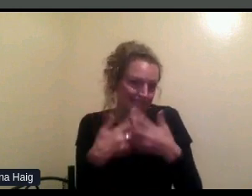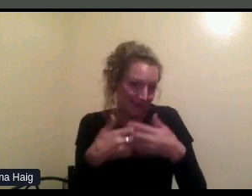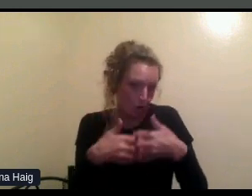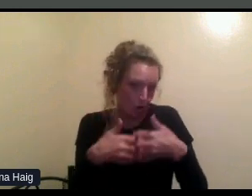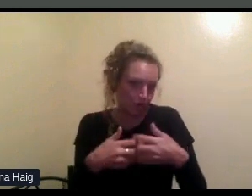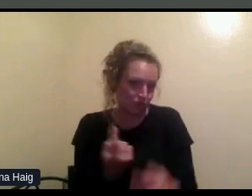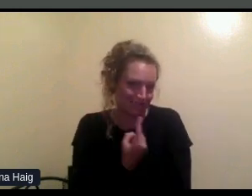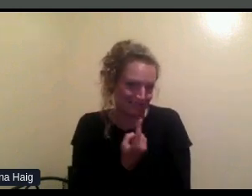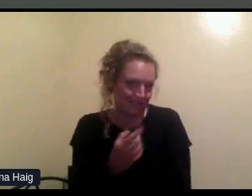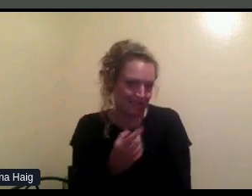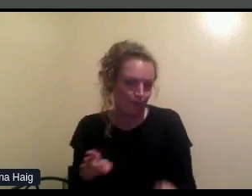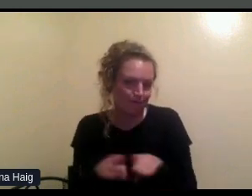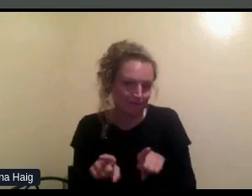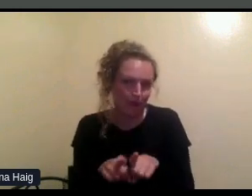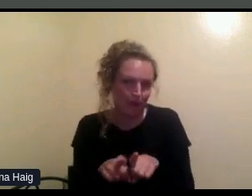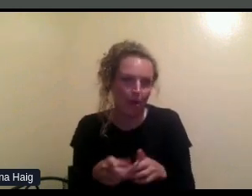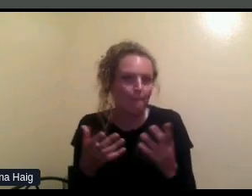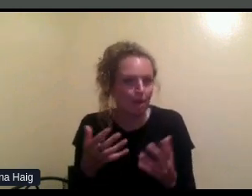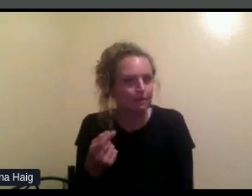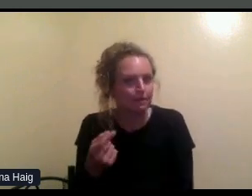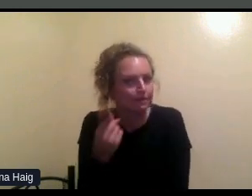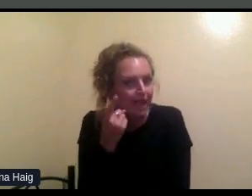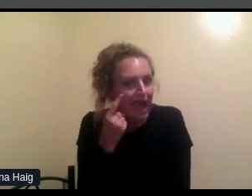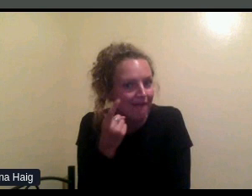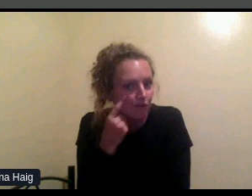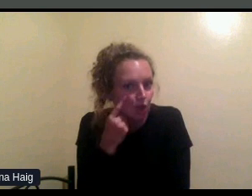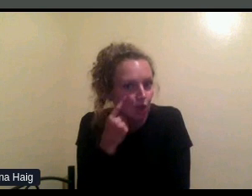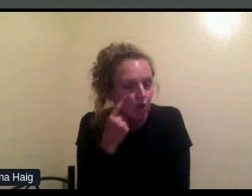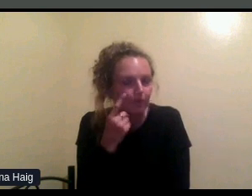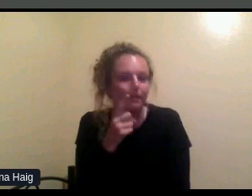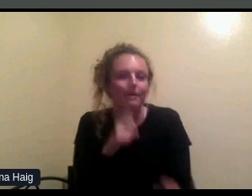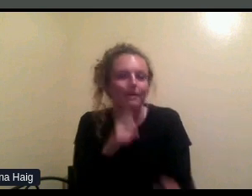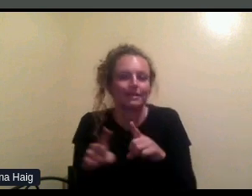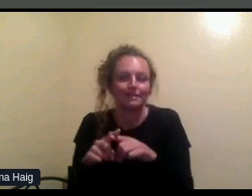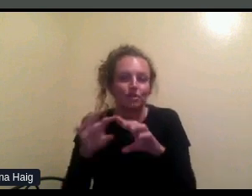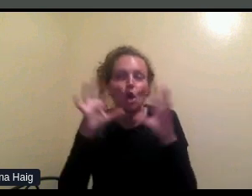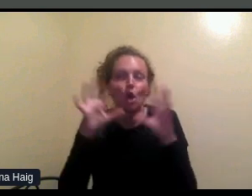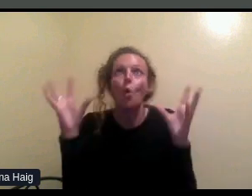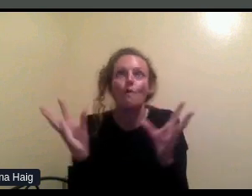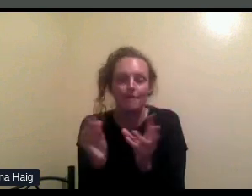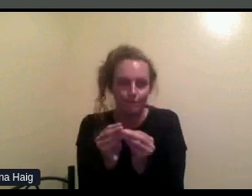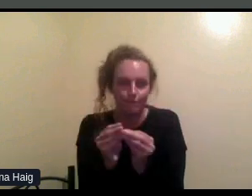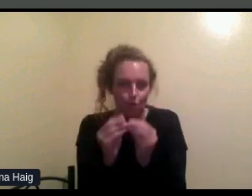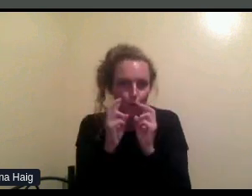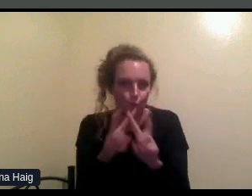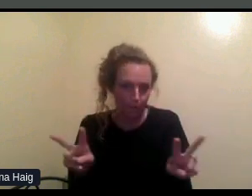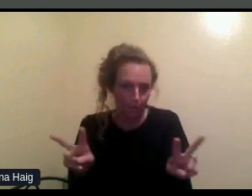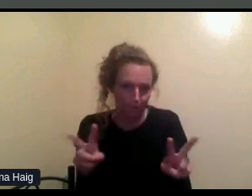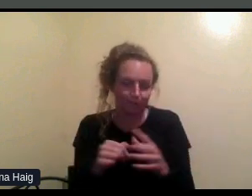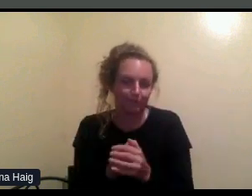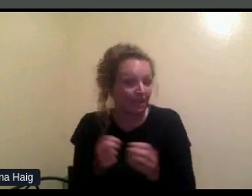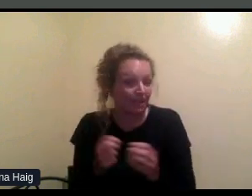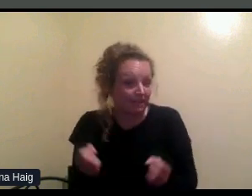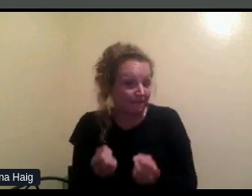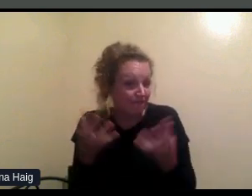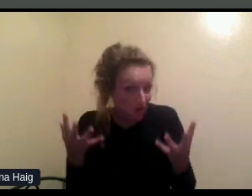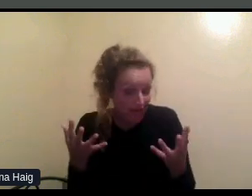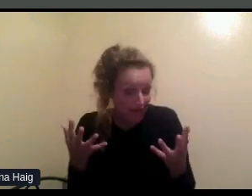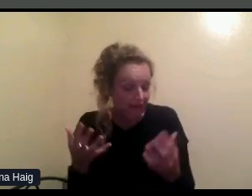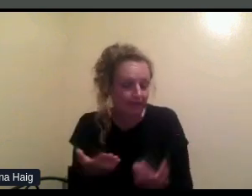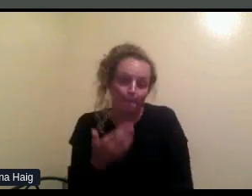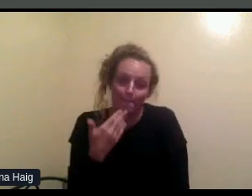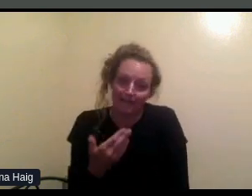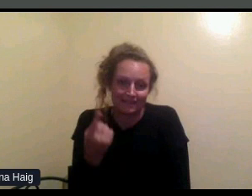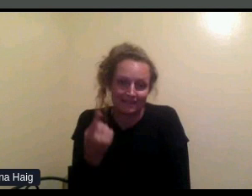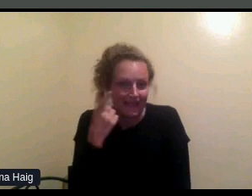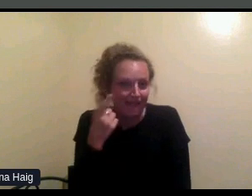do have a look. There's sort of overviews and then more detailed in case studies and all sorts of detail, and it's free. Please go and have a look at it and share with colleagues,